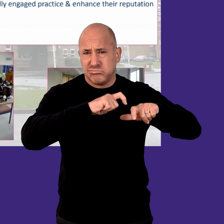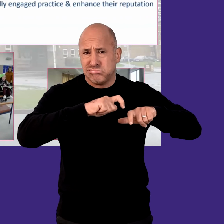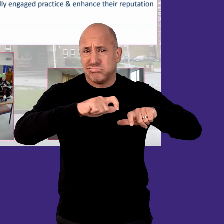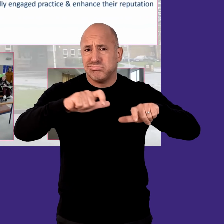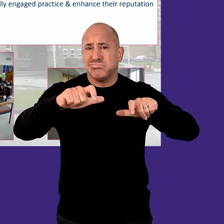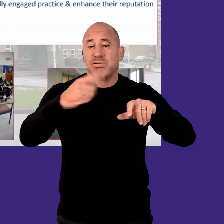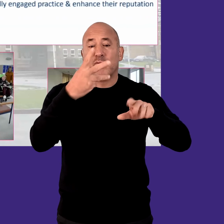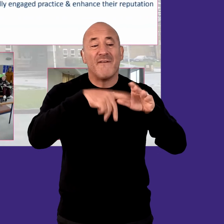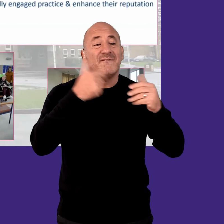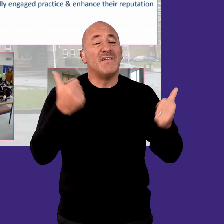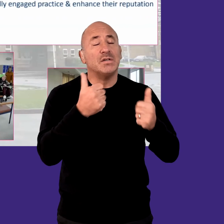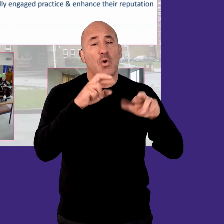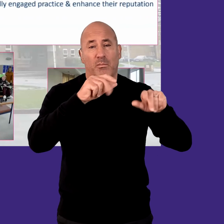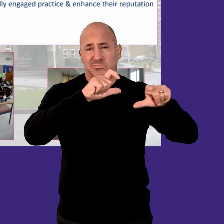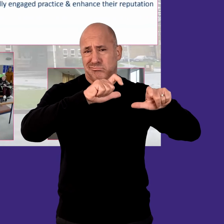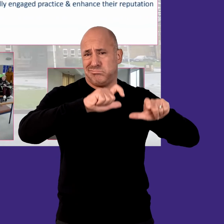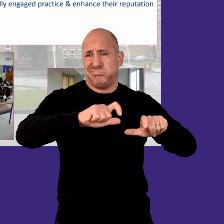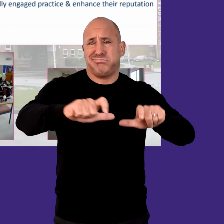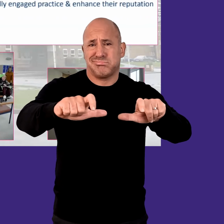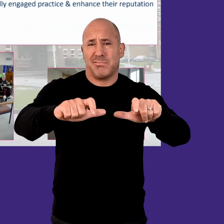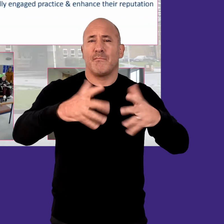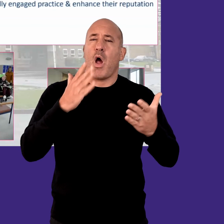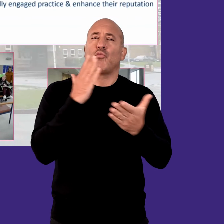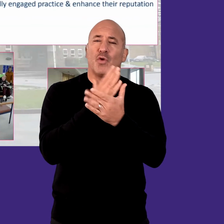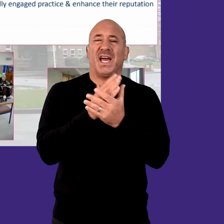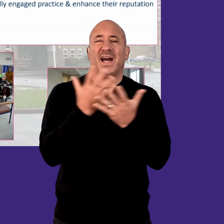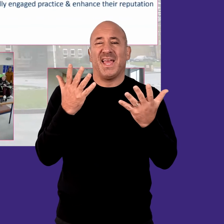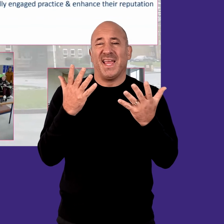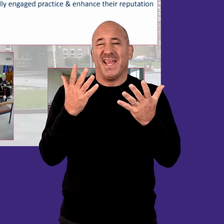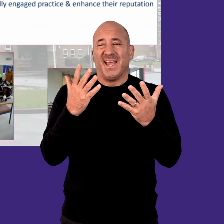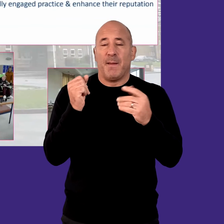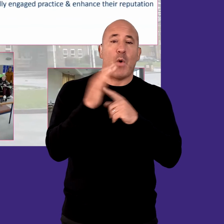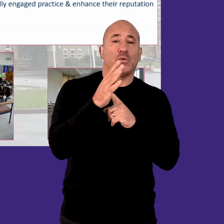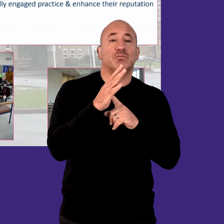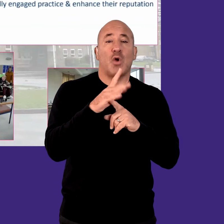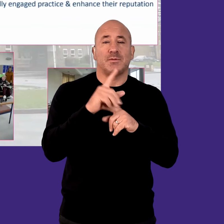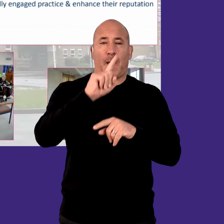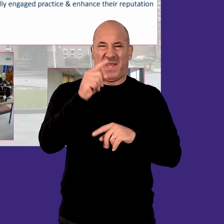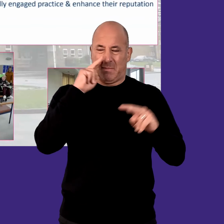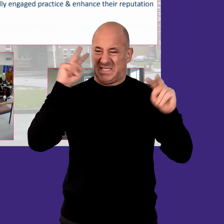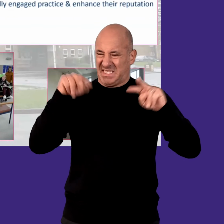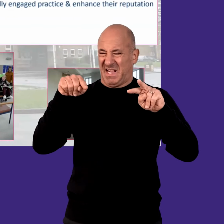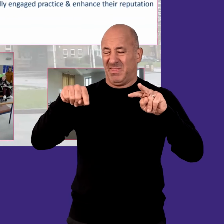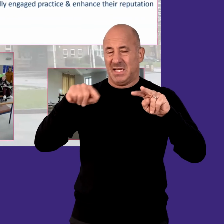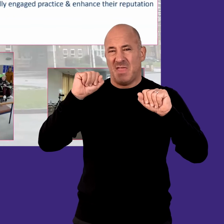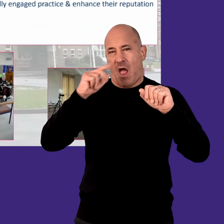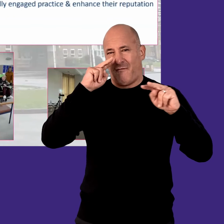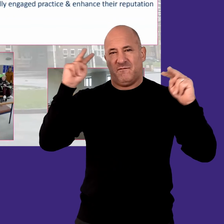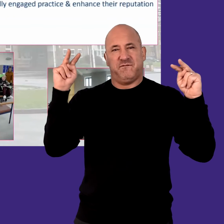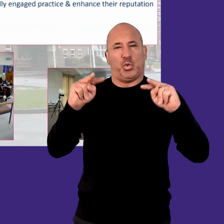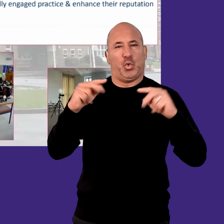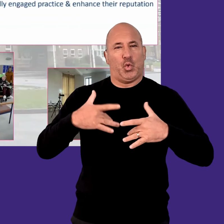work, and at best it's something that we're able to continue and for much longer than 3 years, but ultimately that we